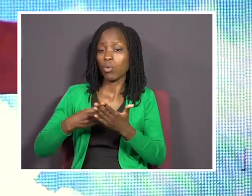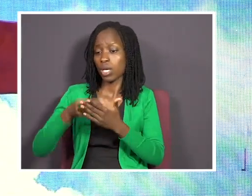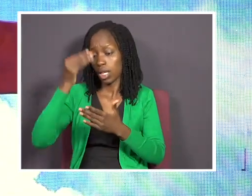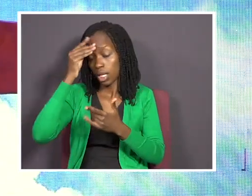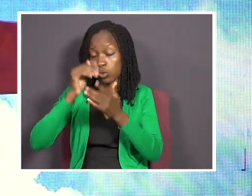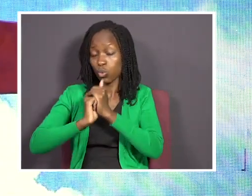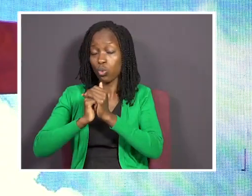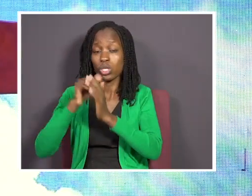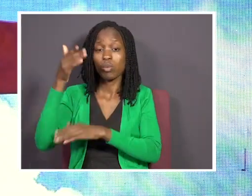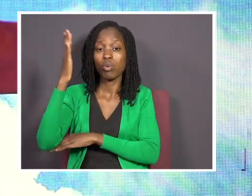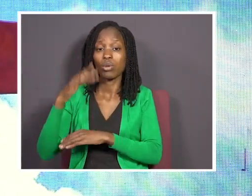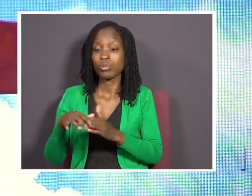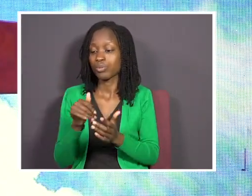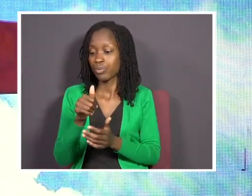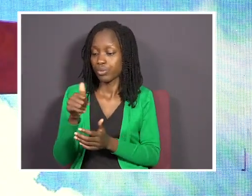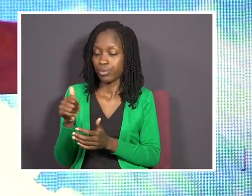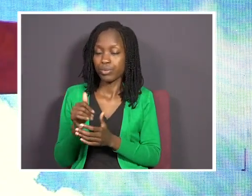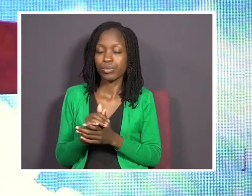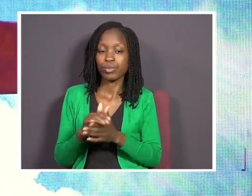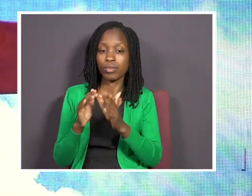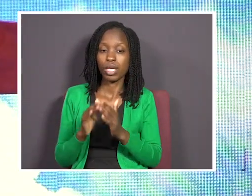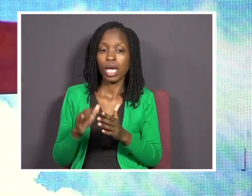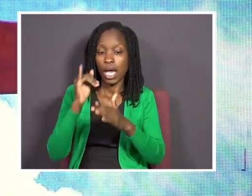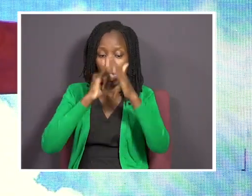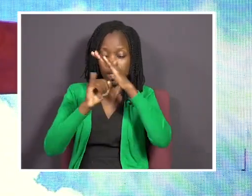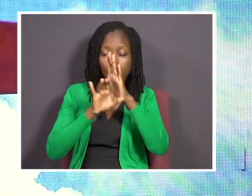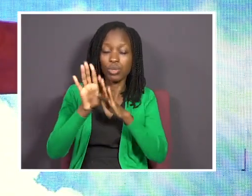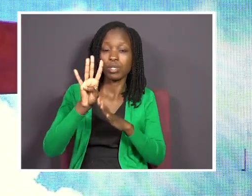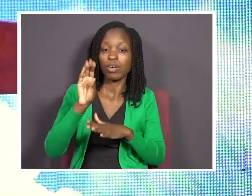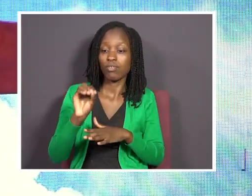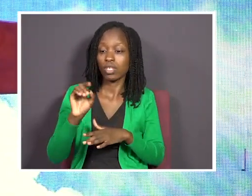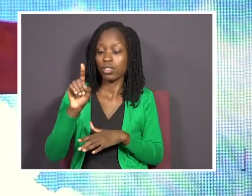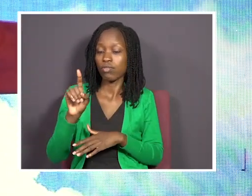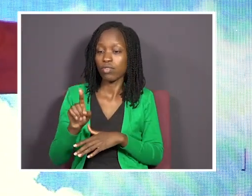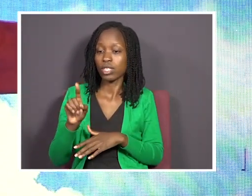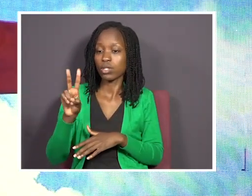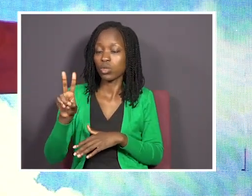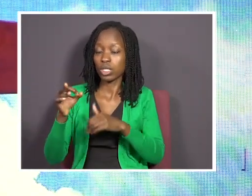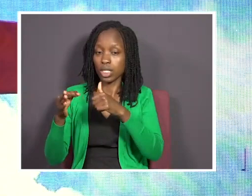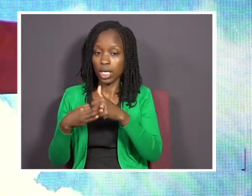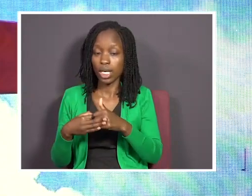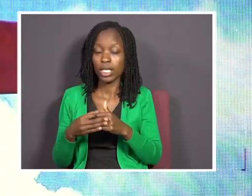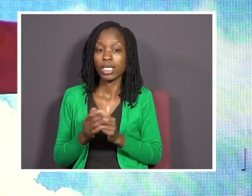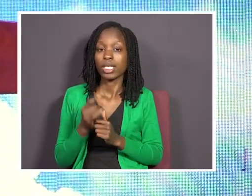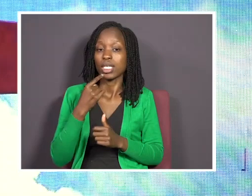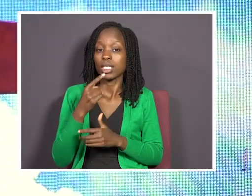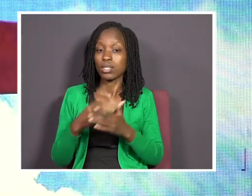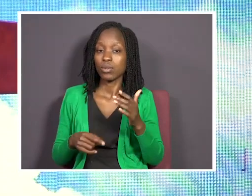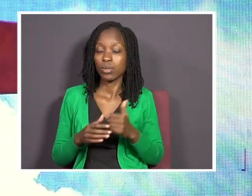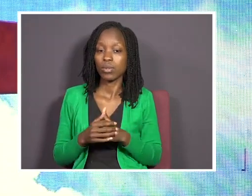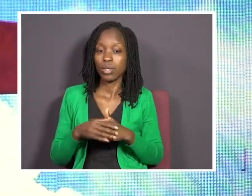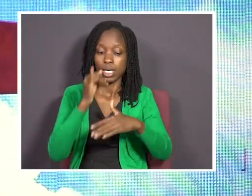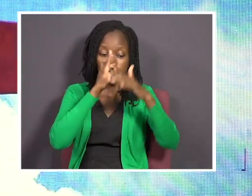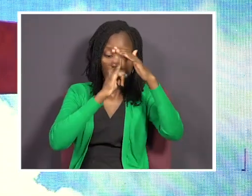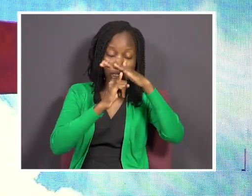learn to be worshiping God. Another one is Isaiah chapter 40, verse 28. He says, this